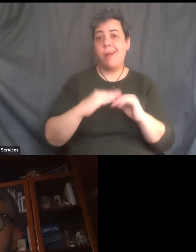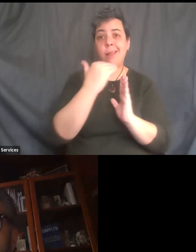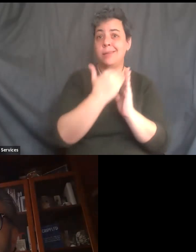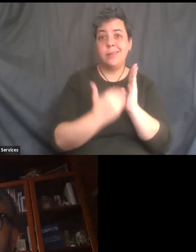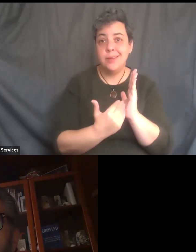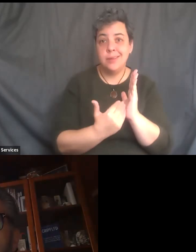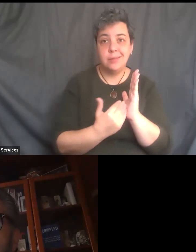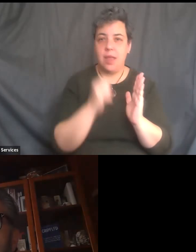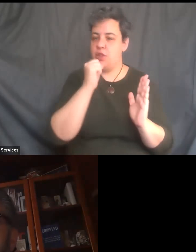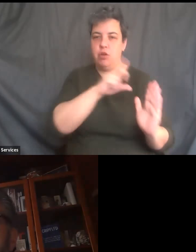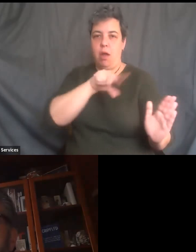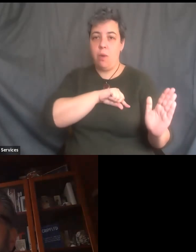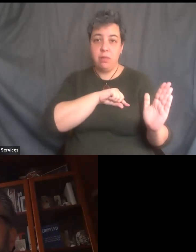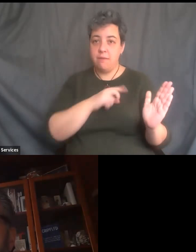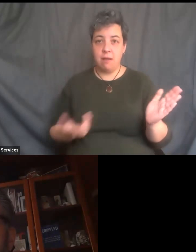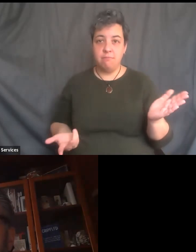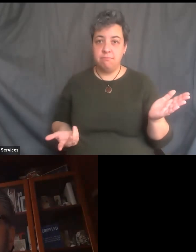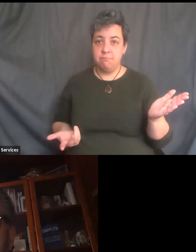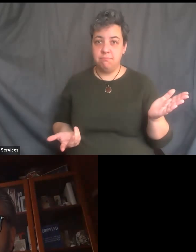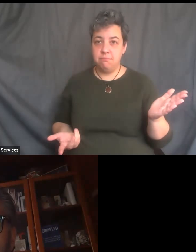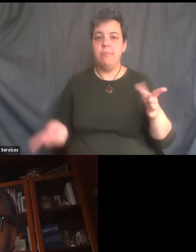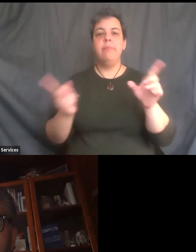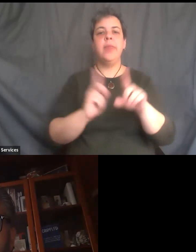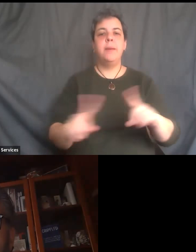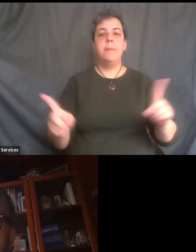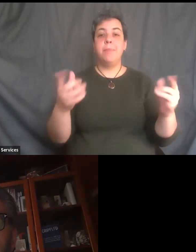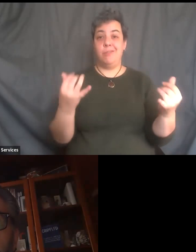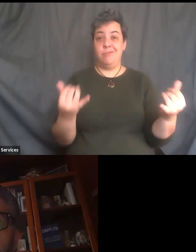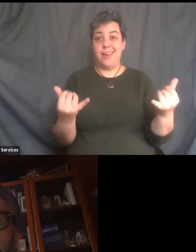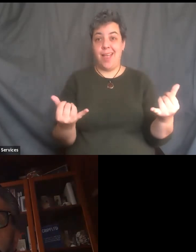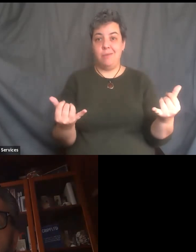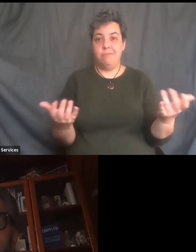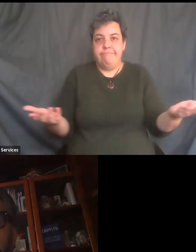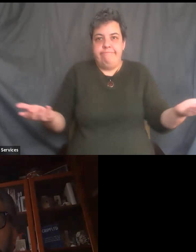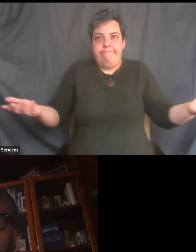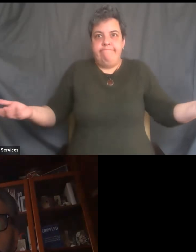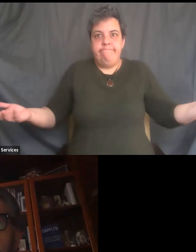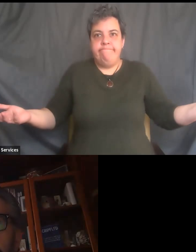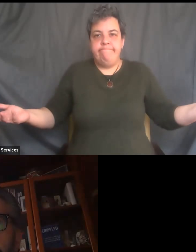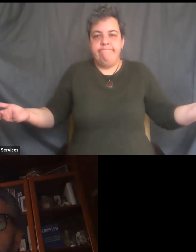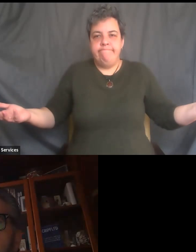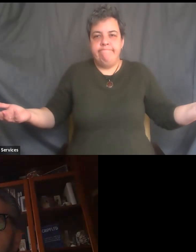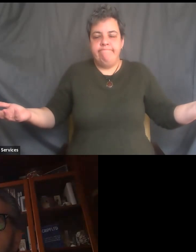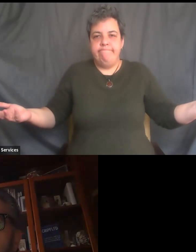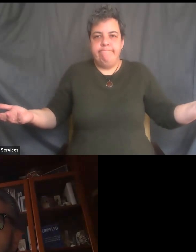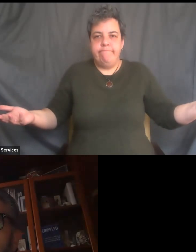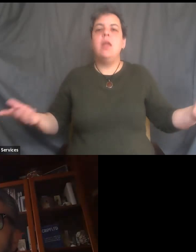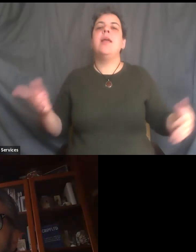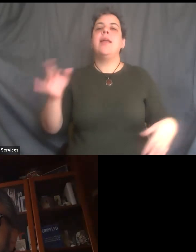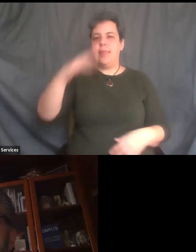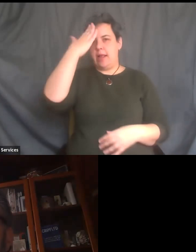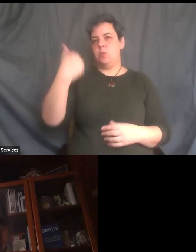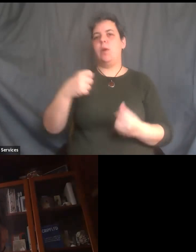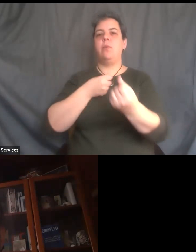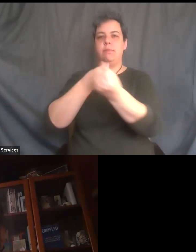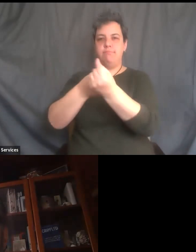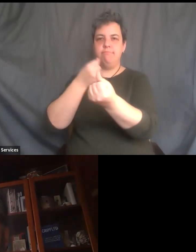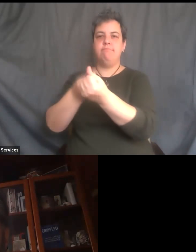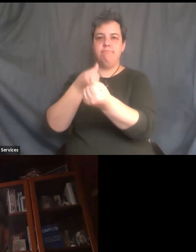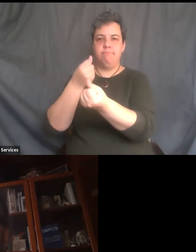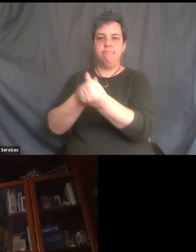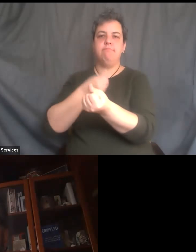at this time, it isn't changed. And there may be a couple of reasons for that. A, they need to